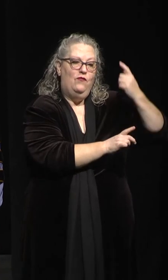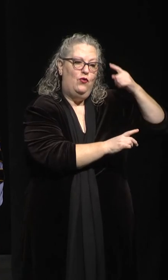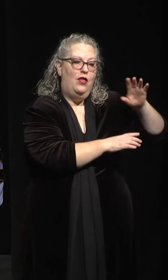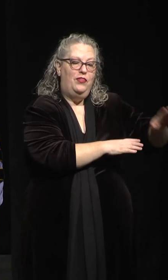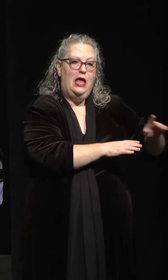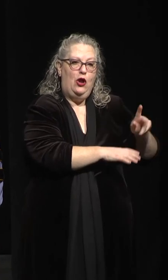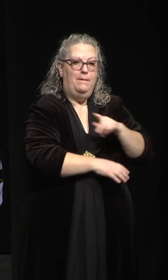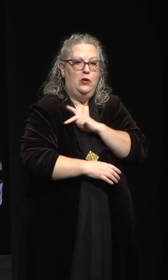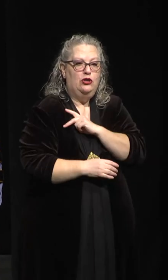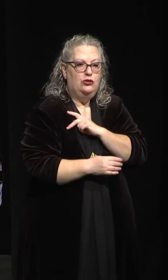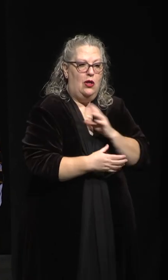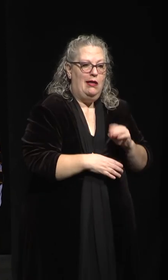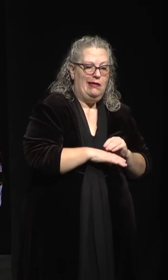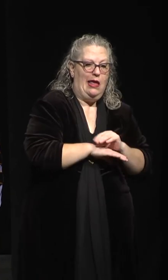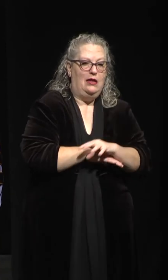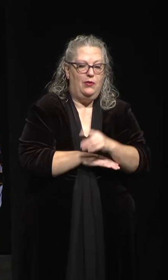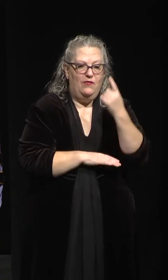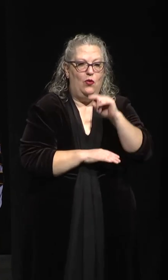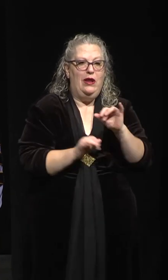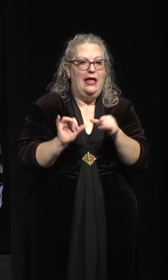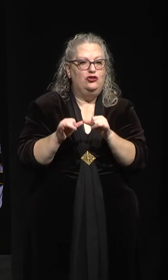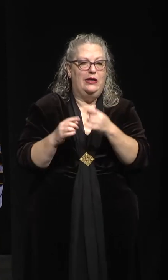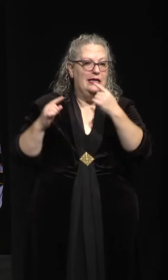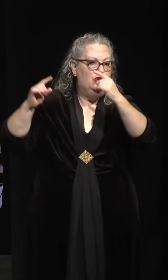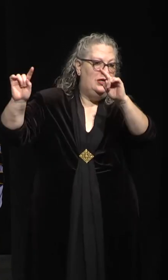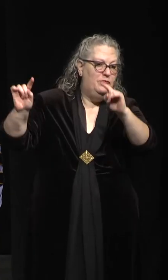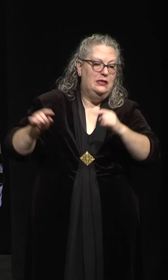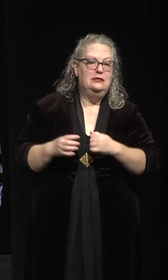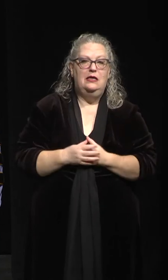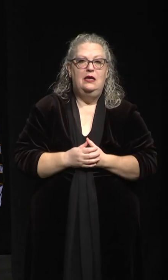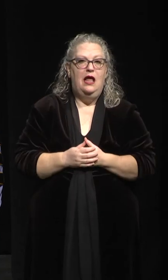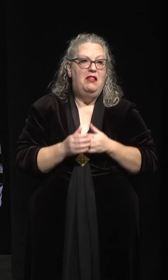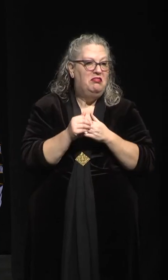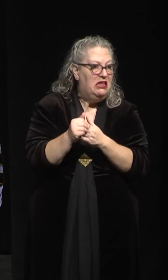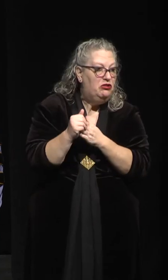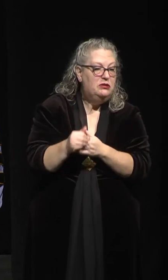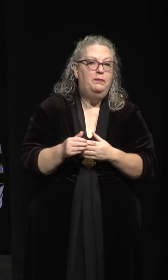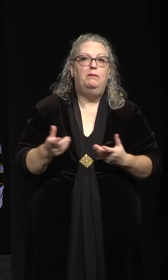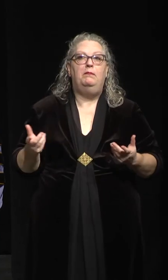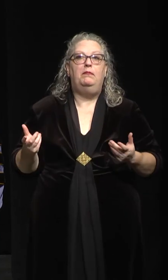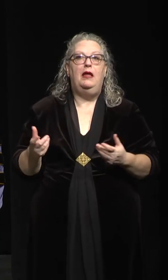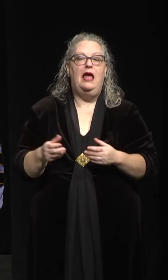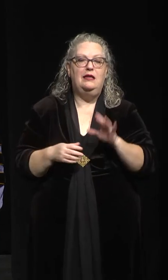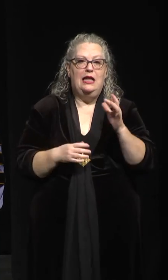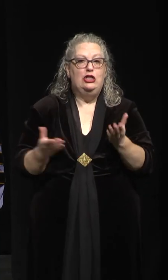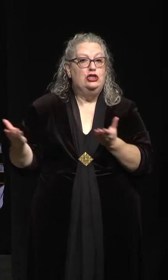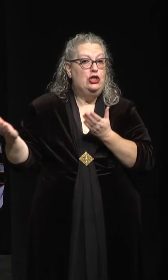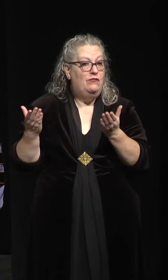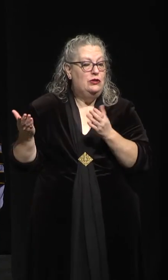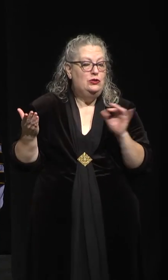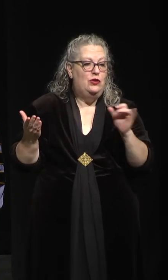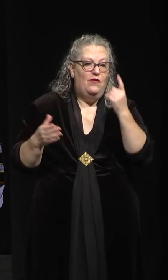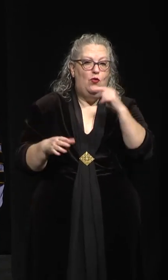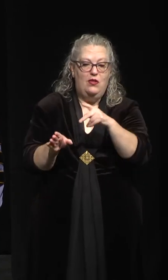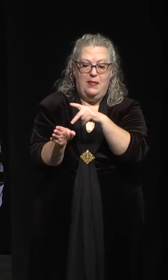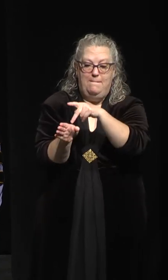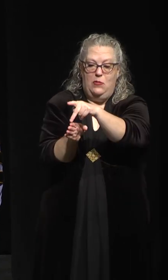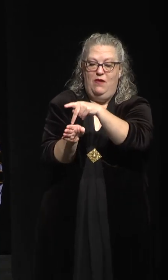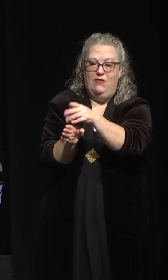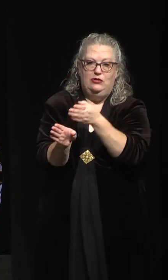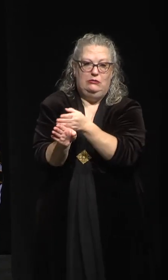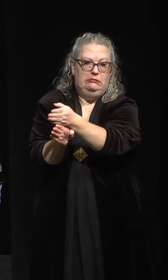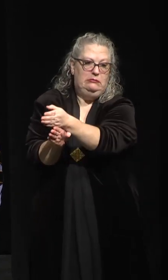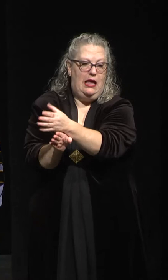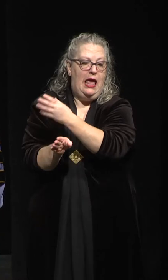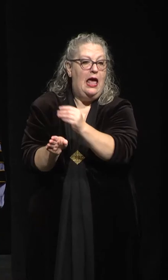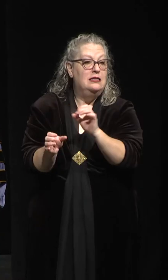their personal contribution toward engineering achievement, leadership, and service to the profession